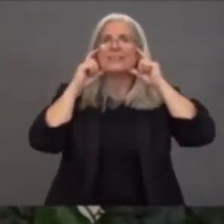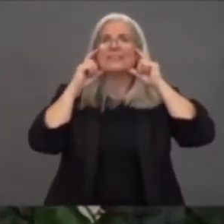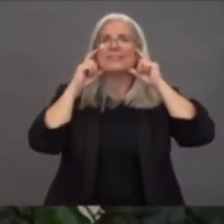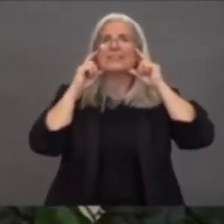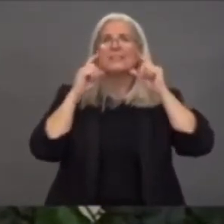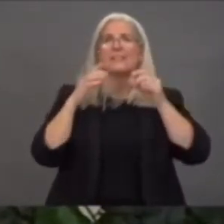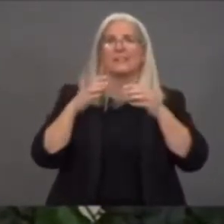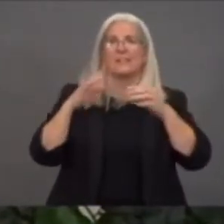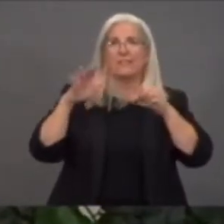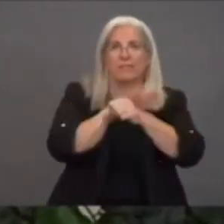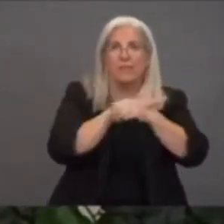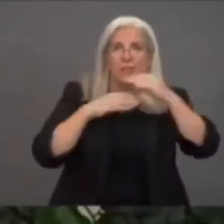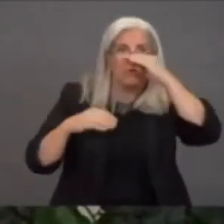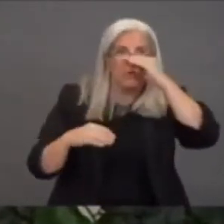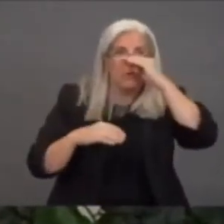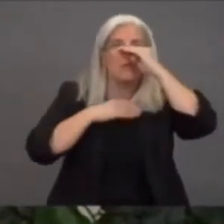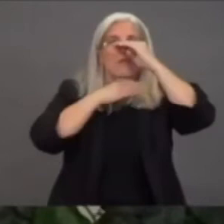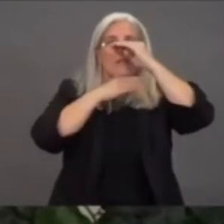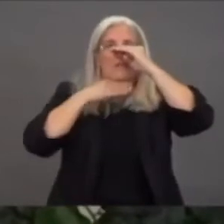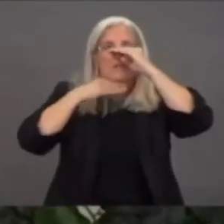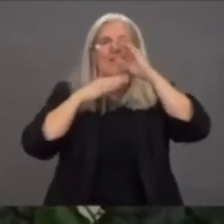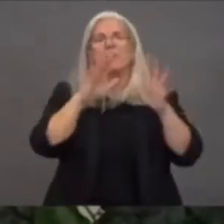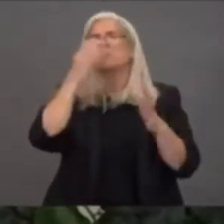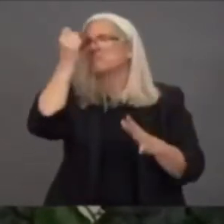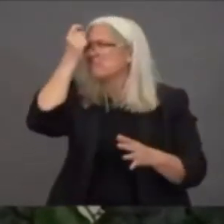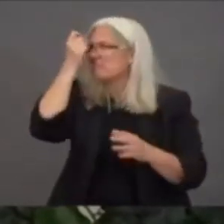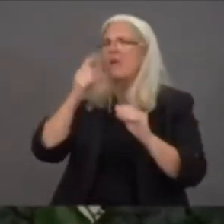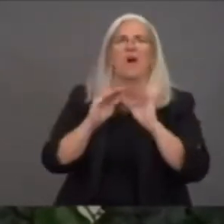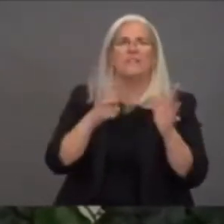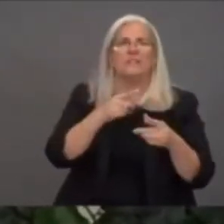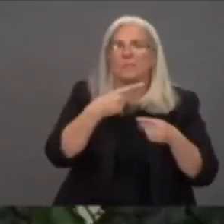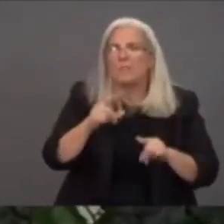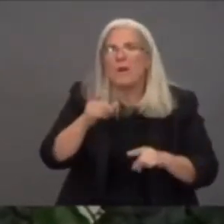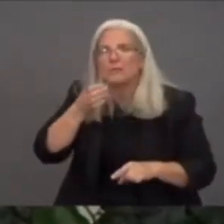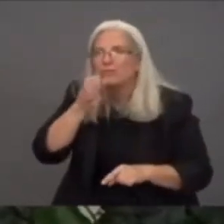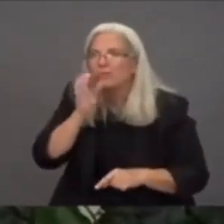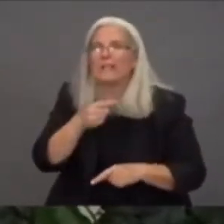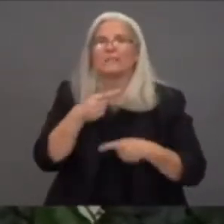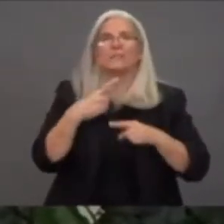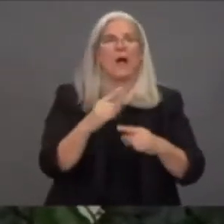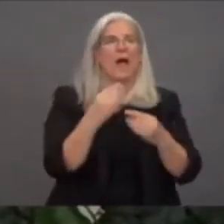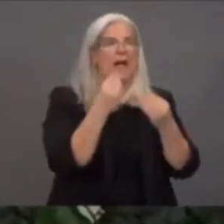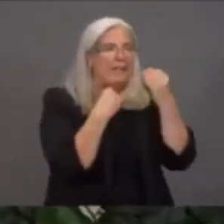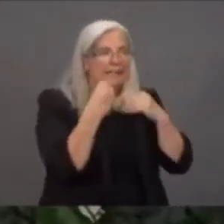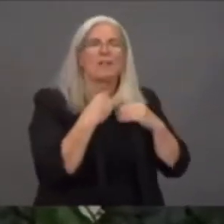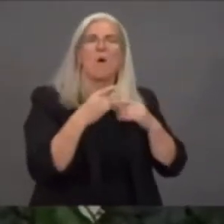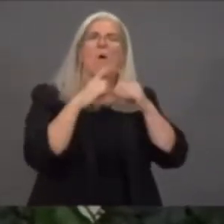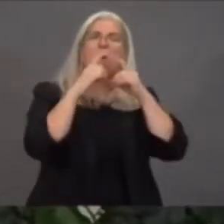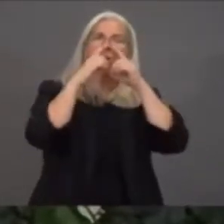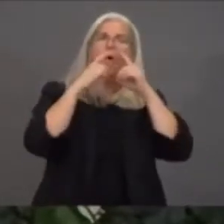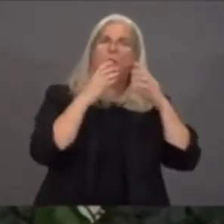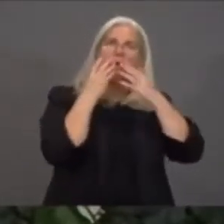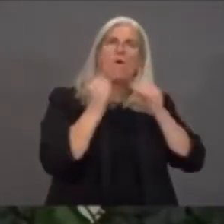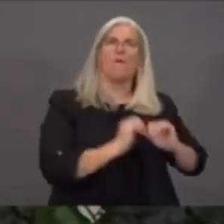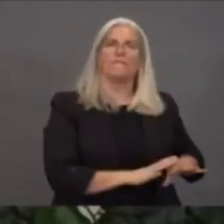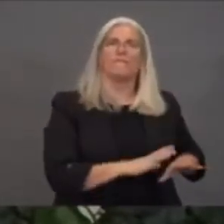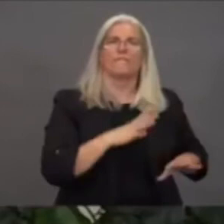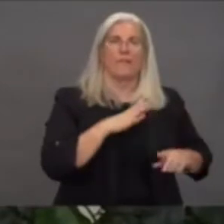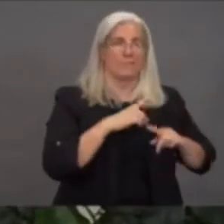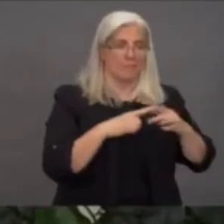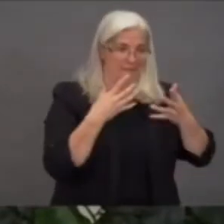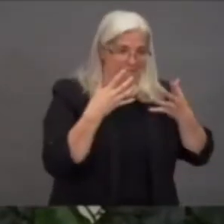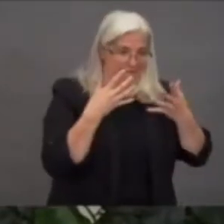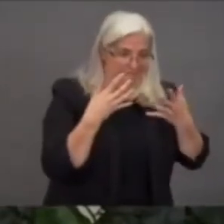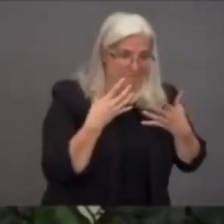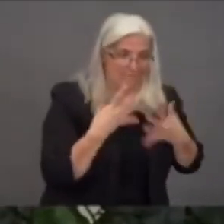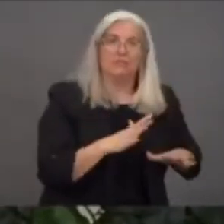to take it off. Right. But then, as soon as you're done, put it back on. And I think it's really important to remember that